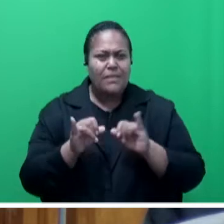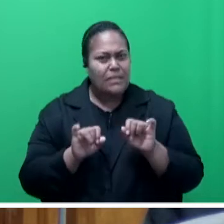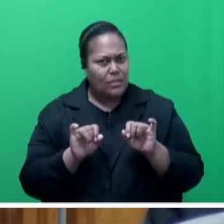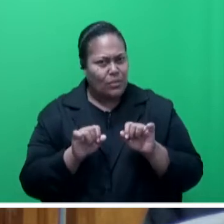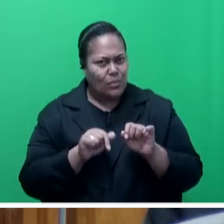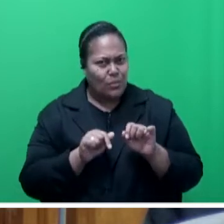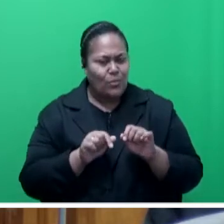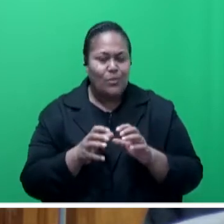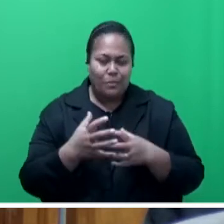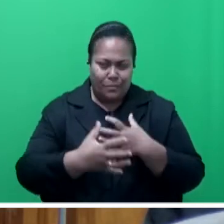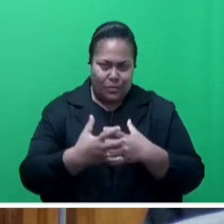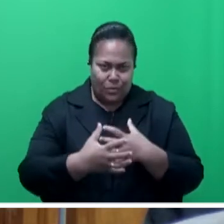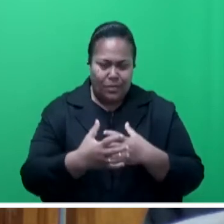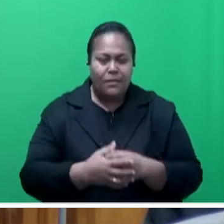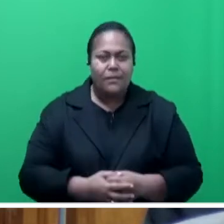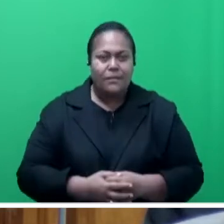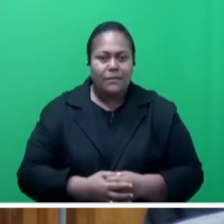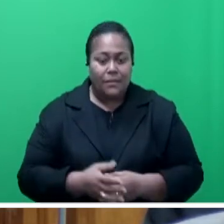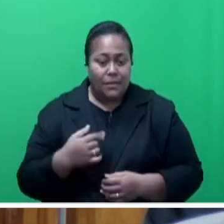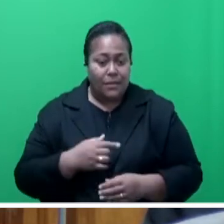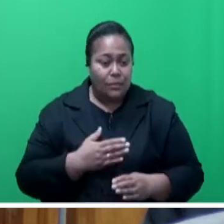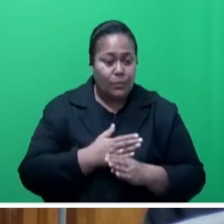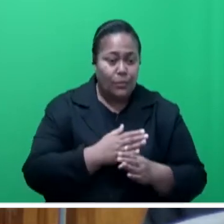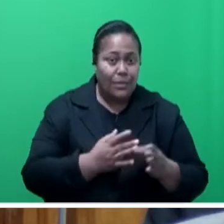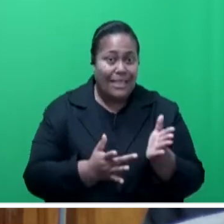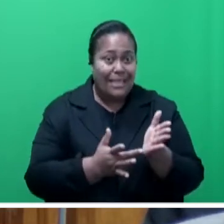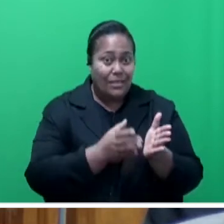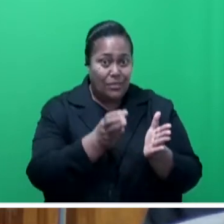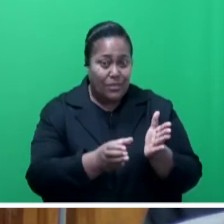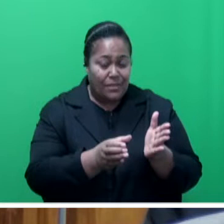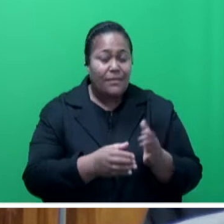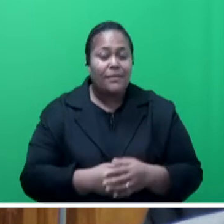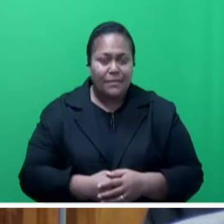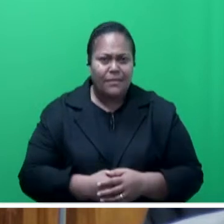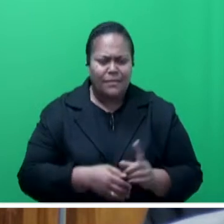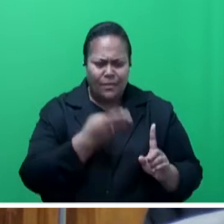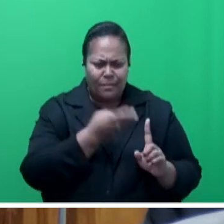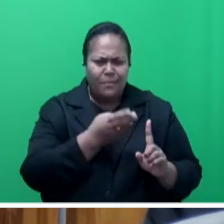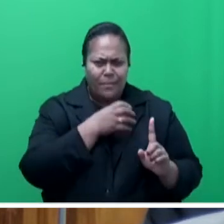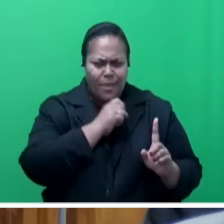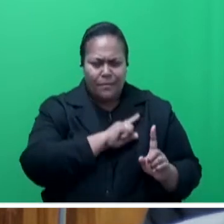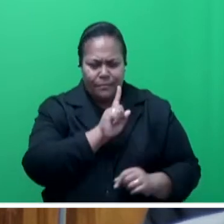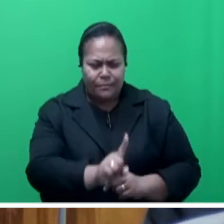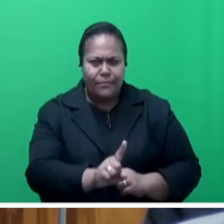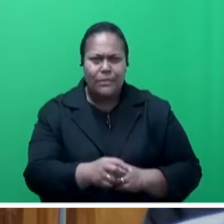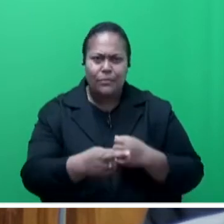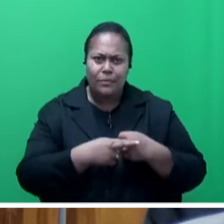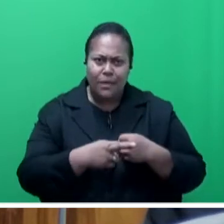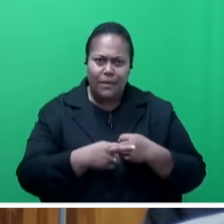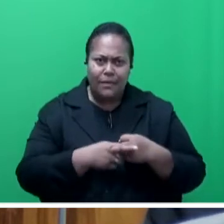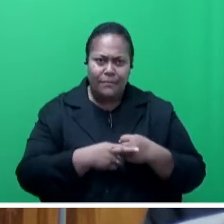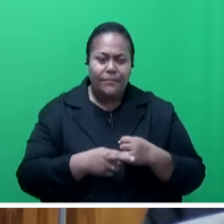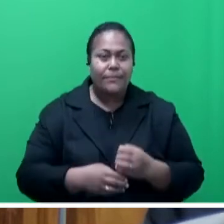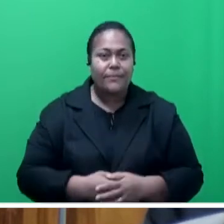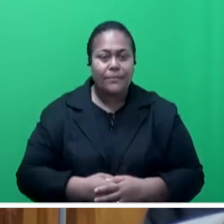problems, and working with our biomedical technicians and Mr. Peter Cohen, who is a biomedical engineer, initially with Philips,